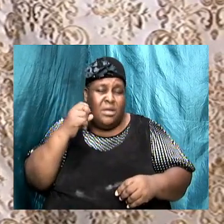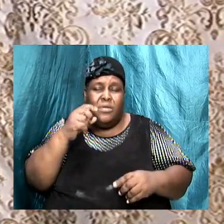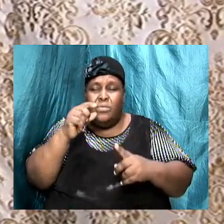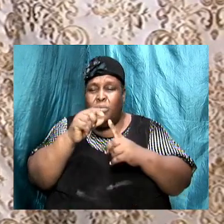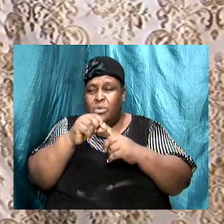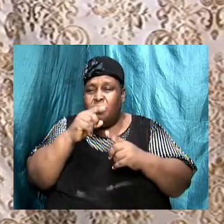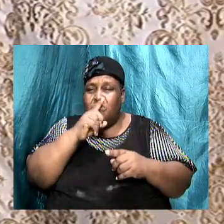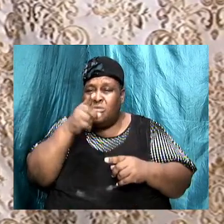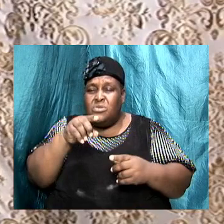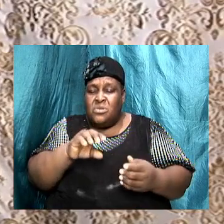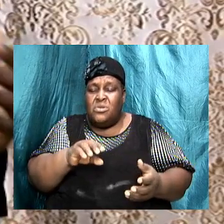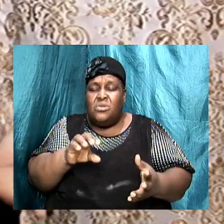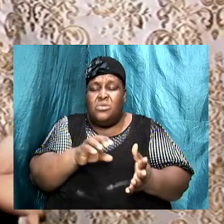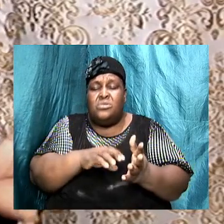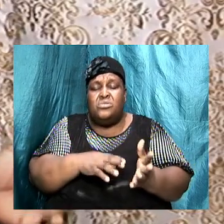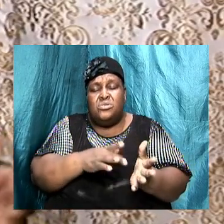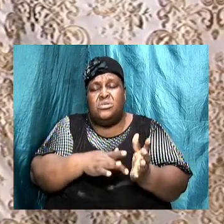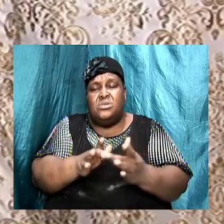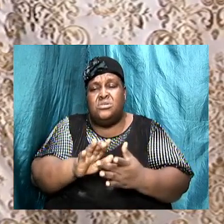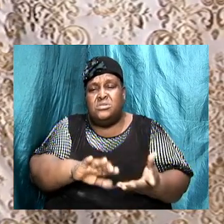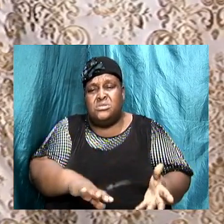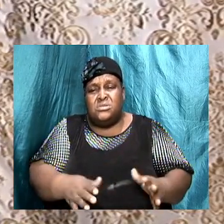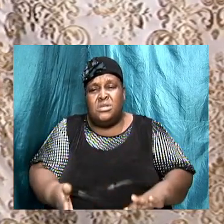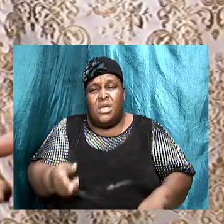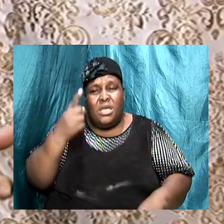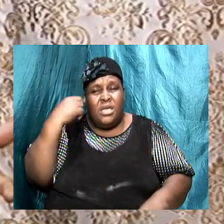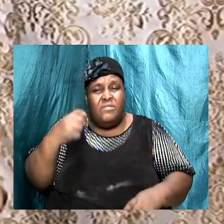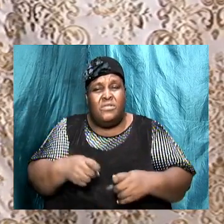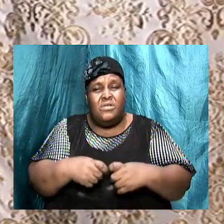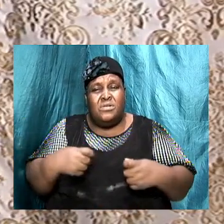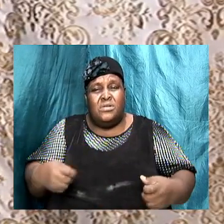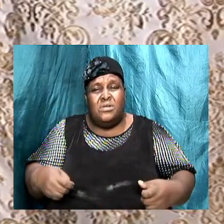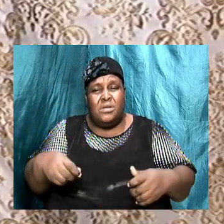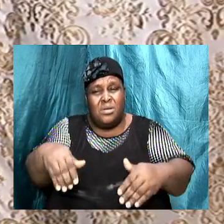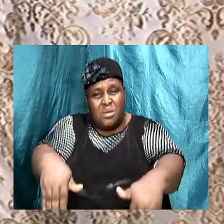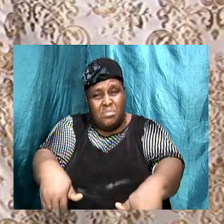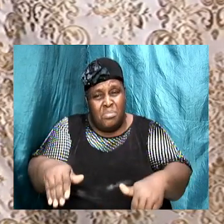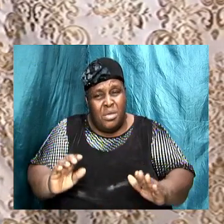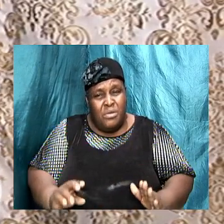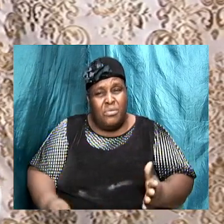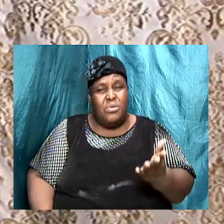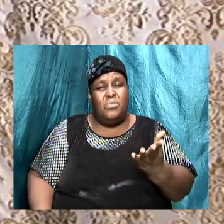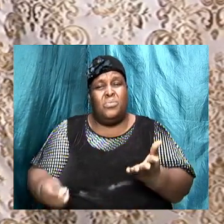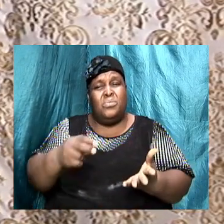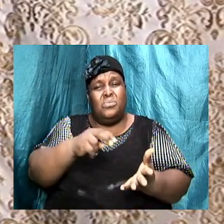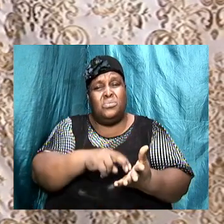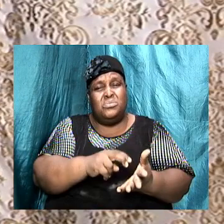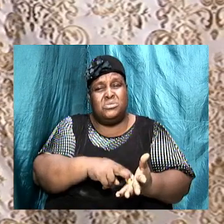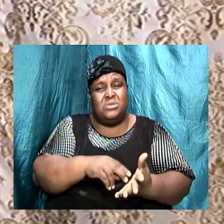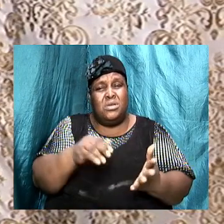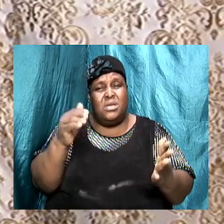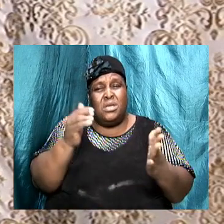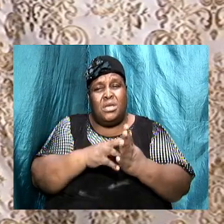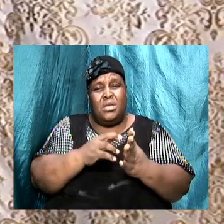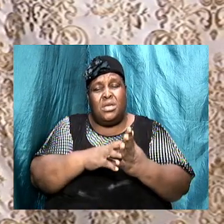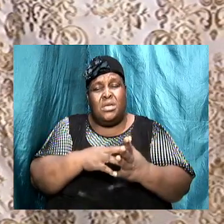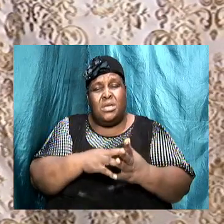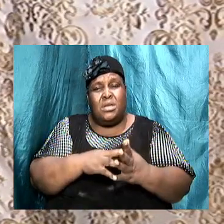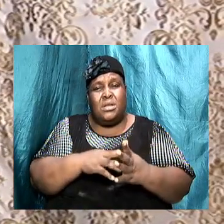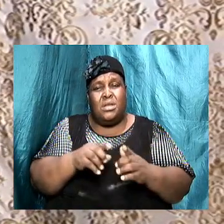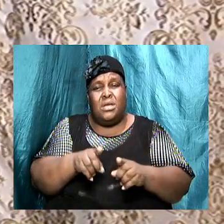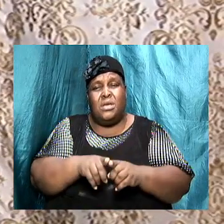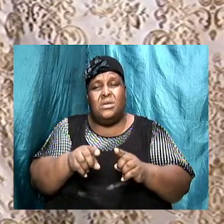according to the scripture. He was buried, and he rose again according to the scripture. Ephesians 1